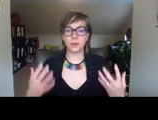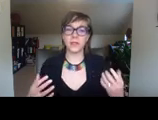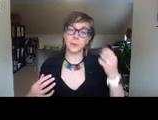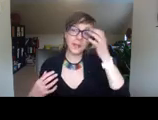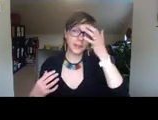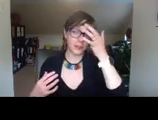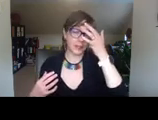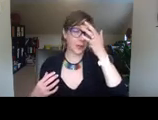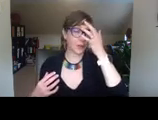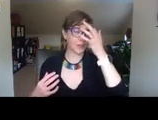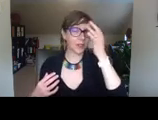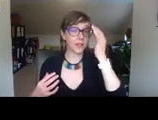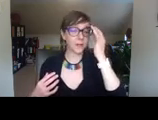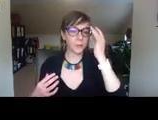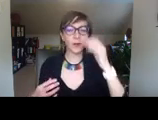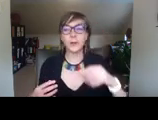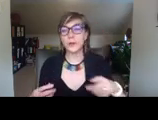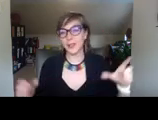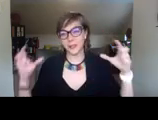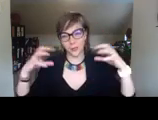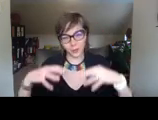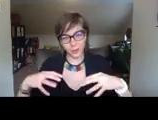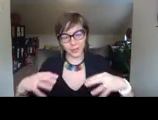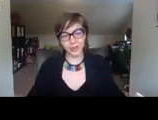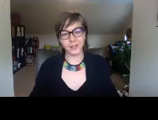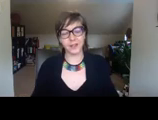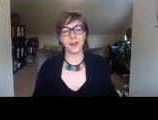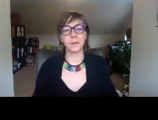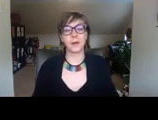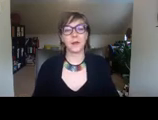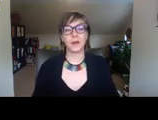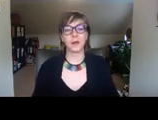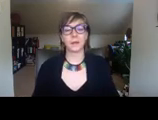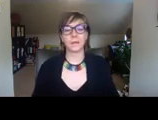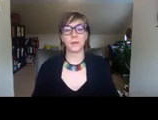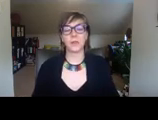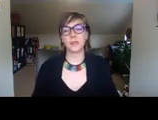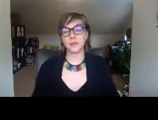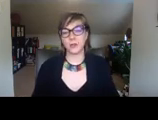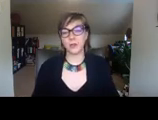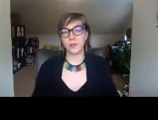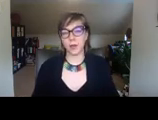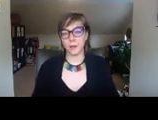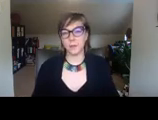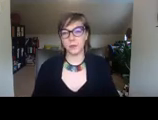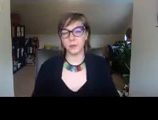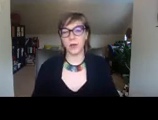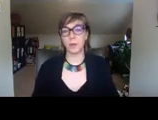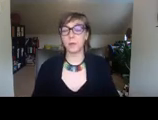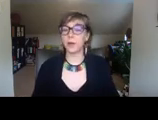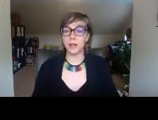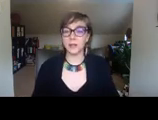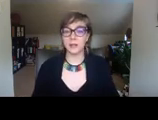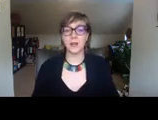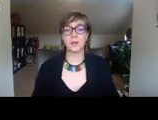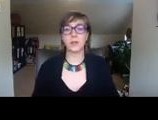this increased dependence on technology for communication during this time, we see this generational gap in terms of how